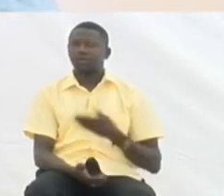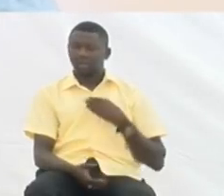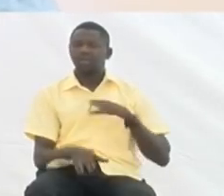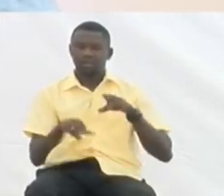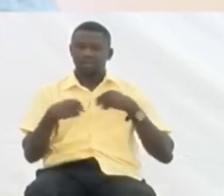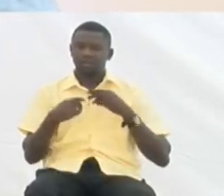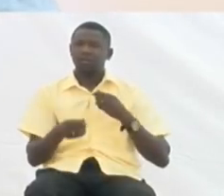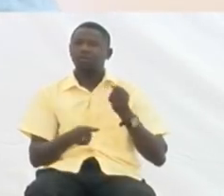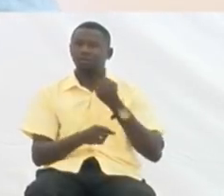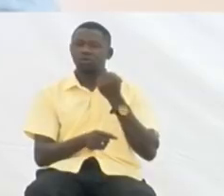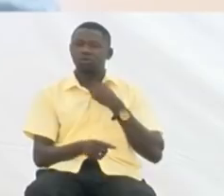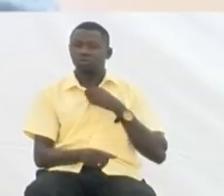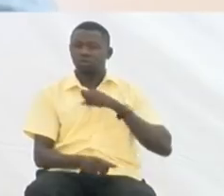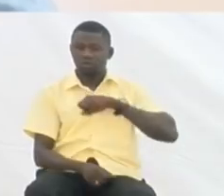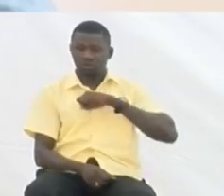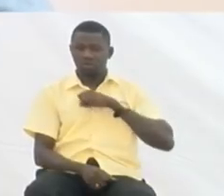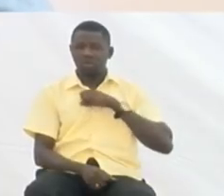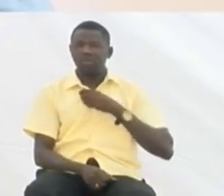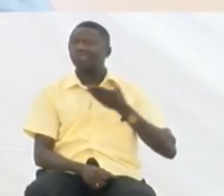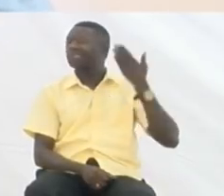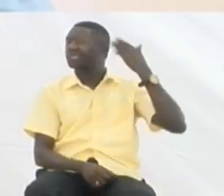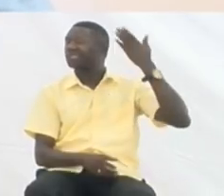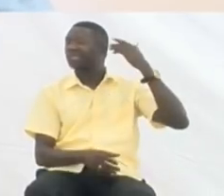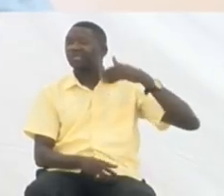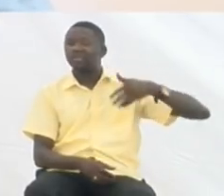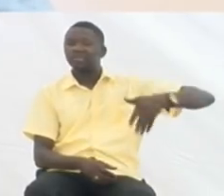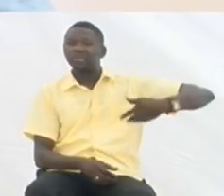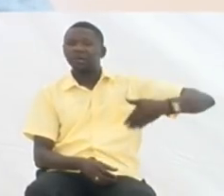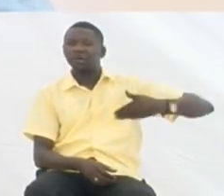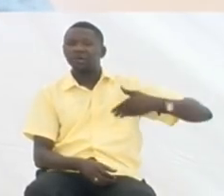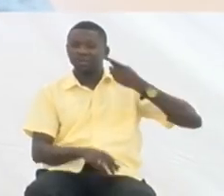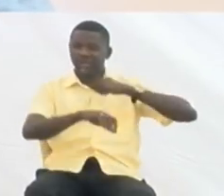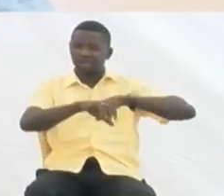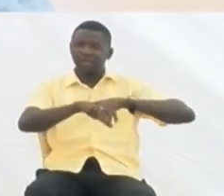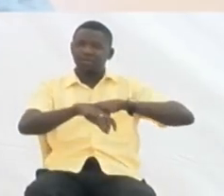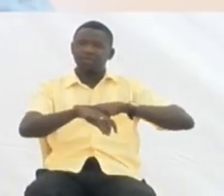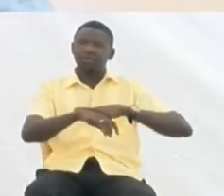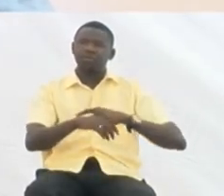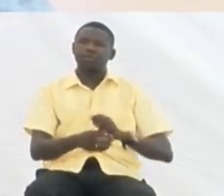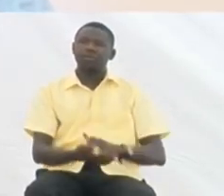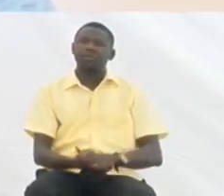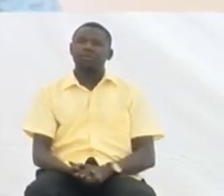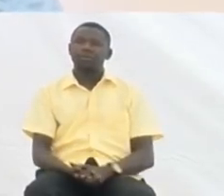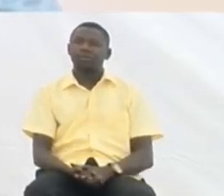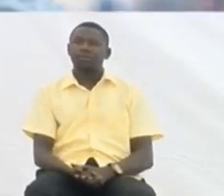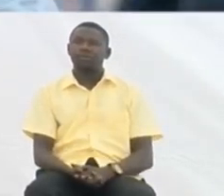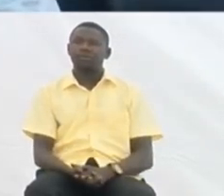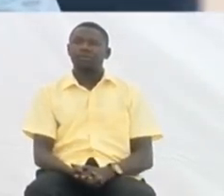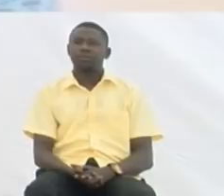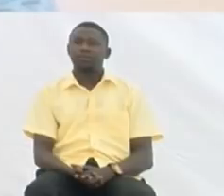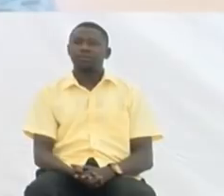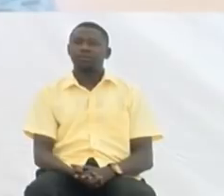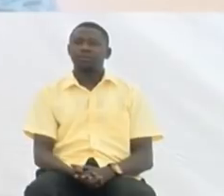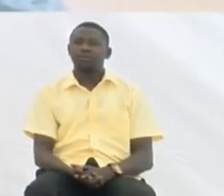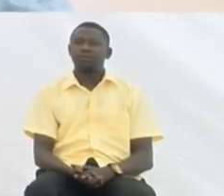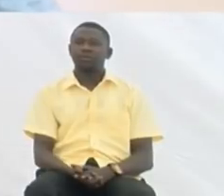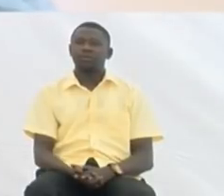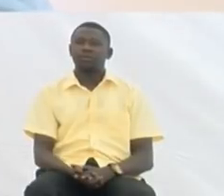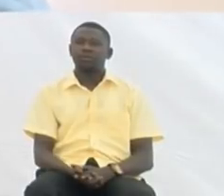because personally, since Jawara's time. Oh, inata Jawara nata wulije, Yaya fanaya